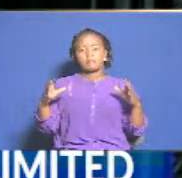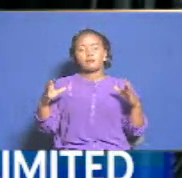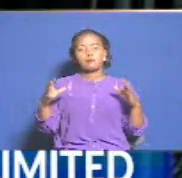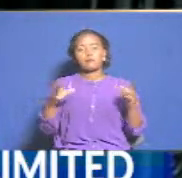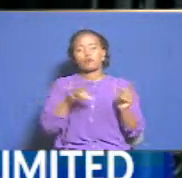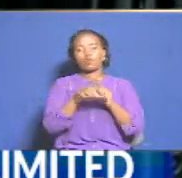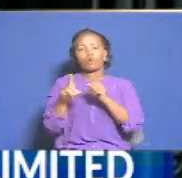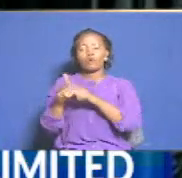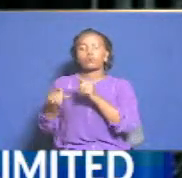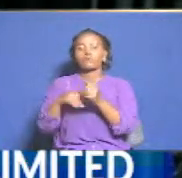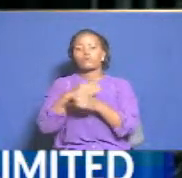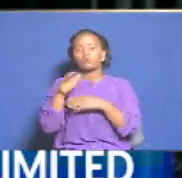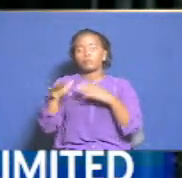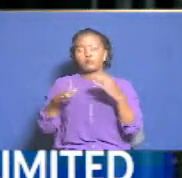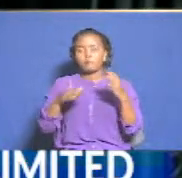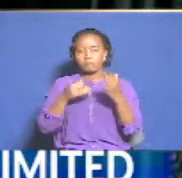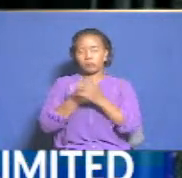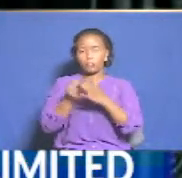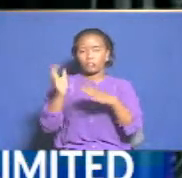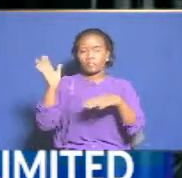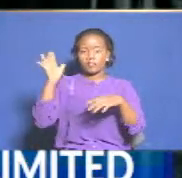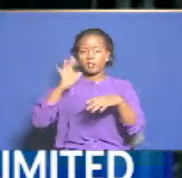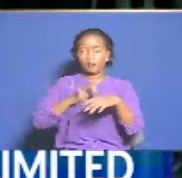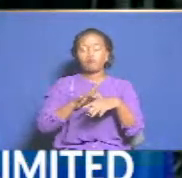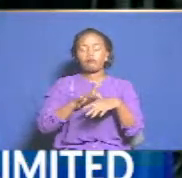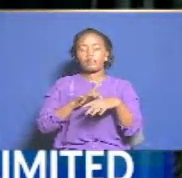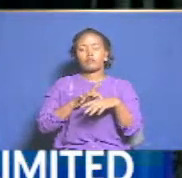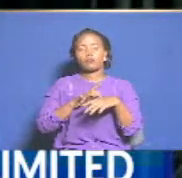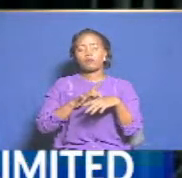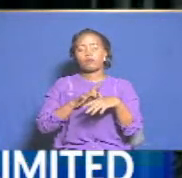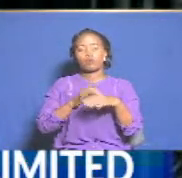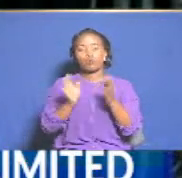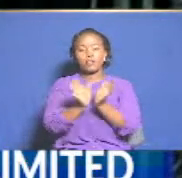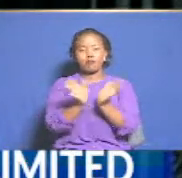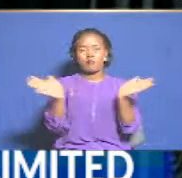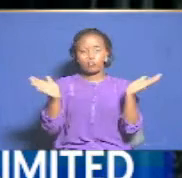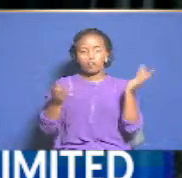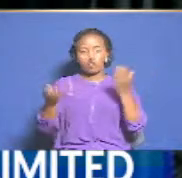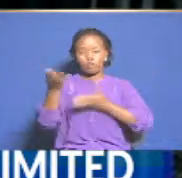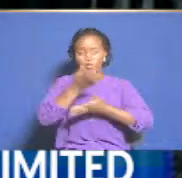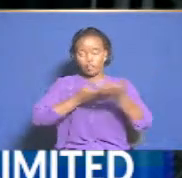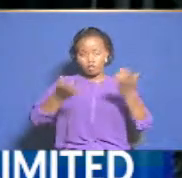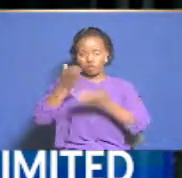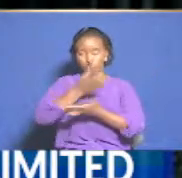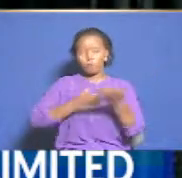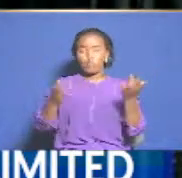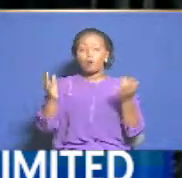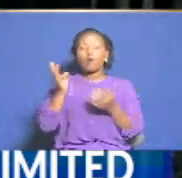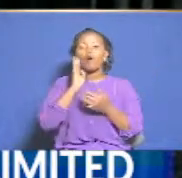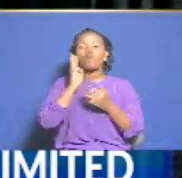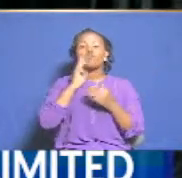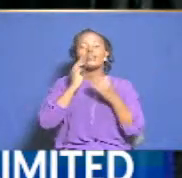and also impacted adversely the economy of Lake Victoria